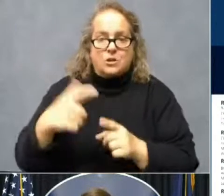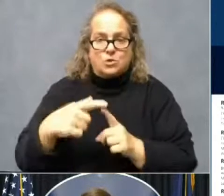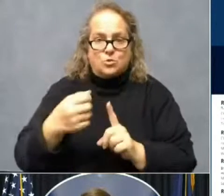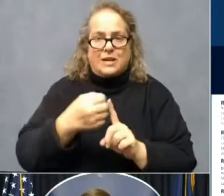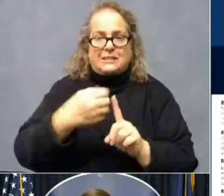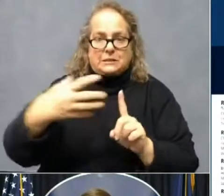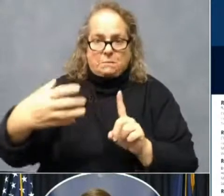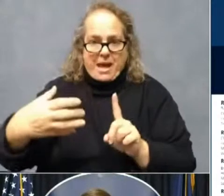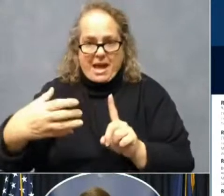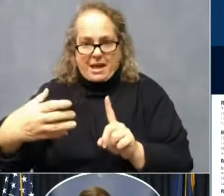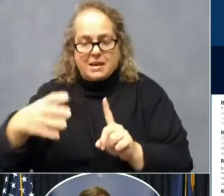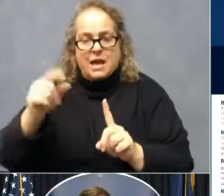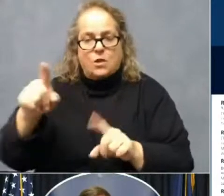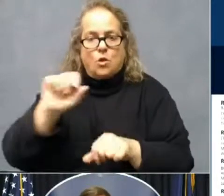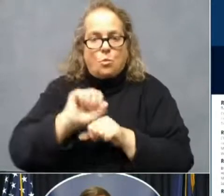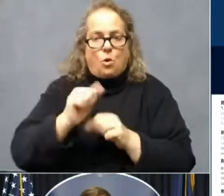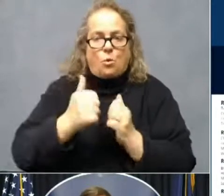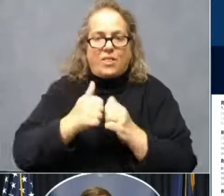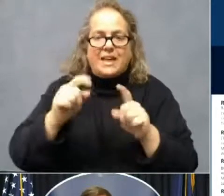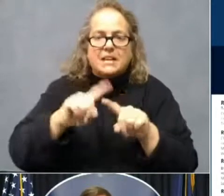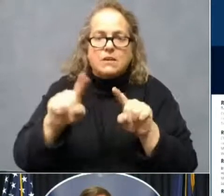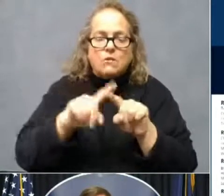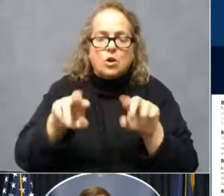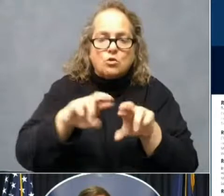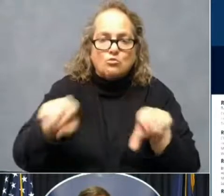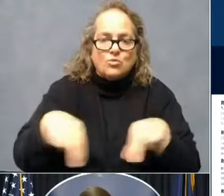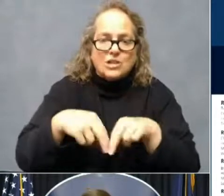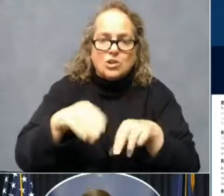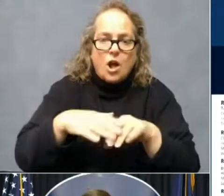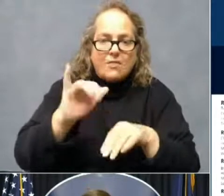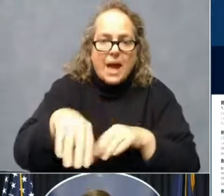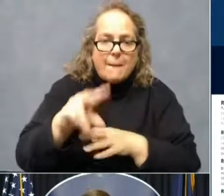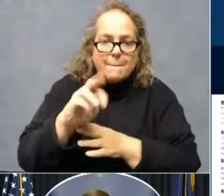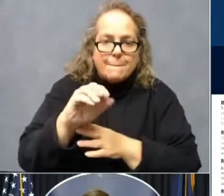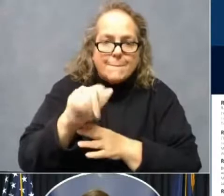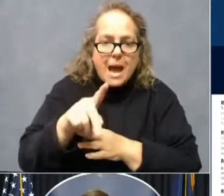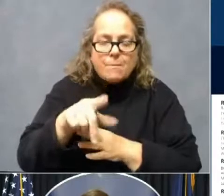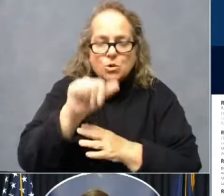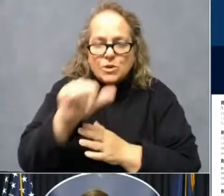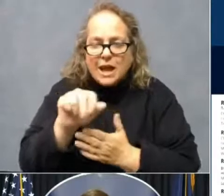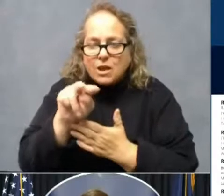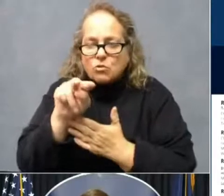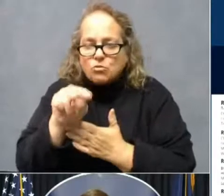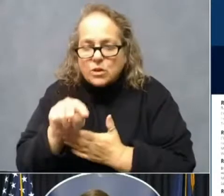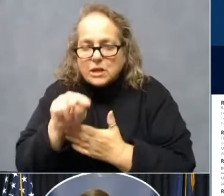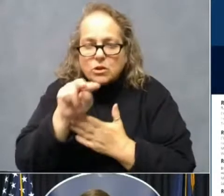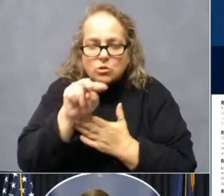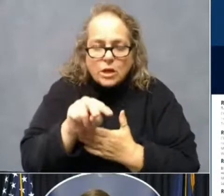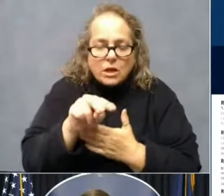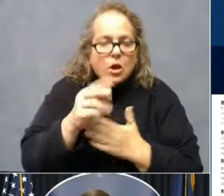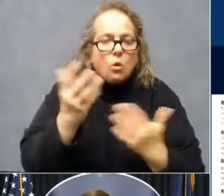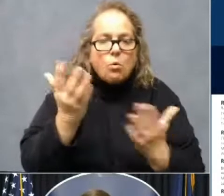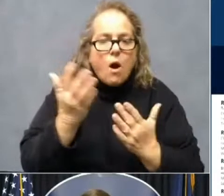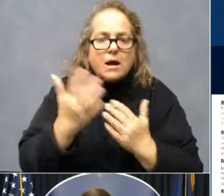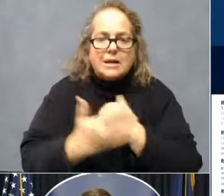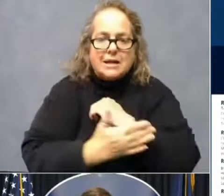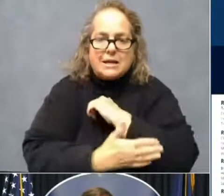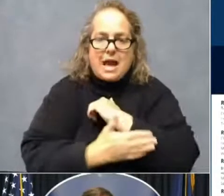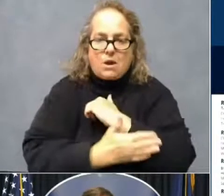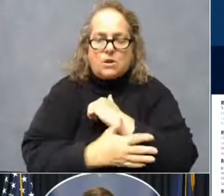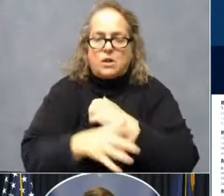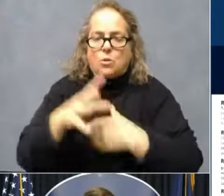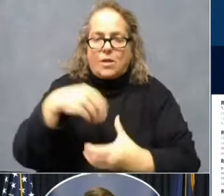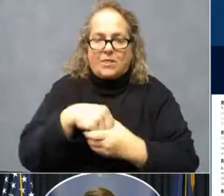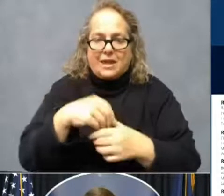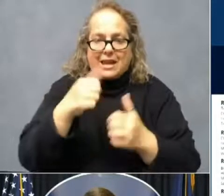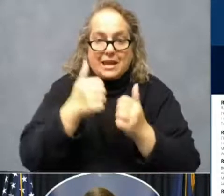see on this map. And you can read what counties fall in what regions. So what this tells